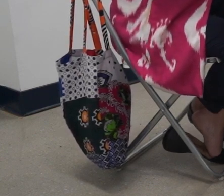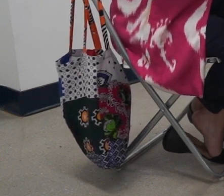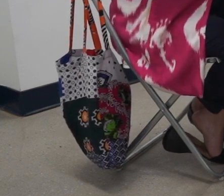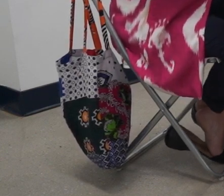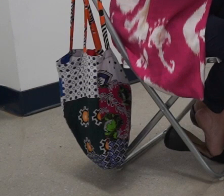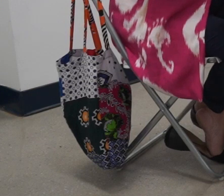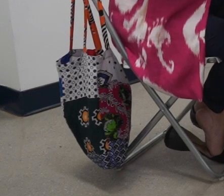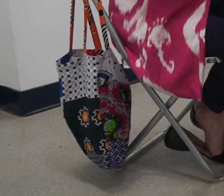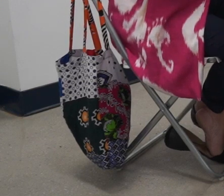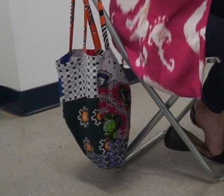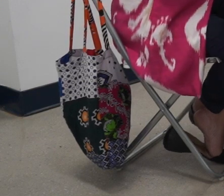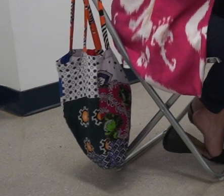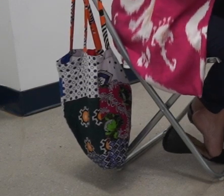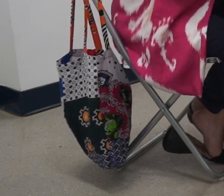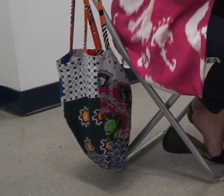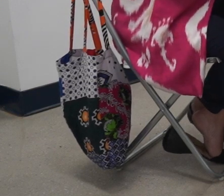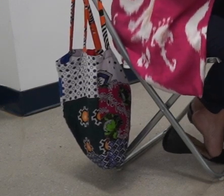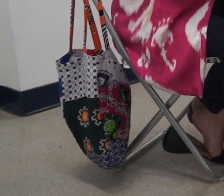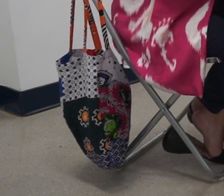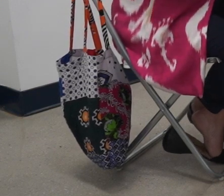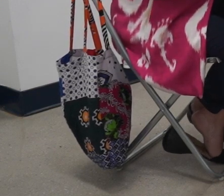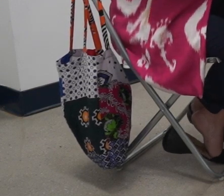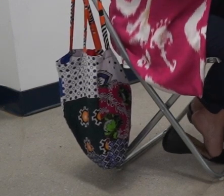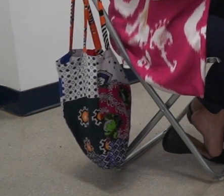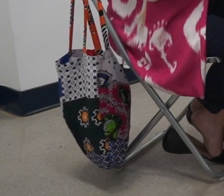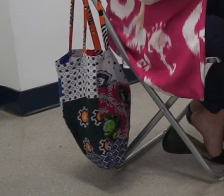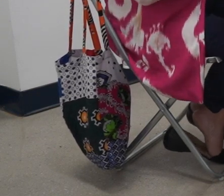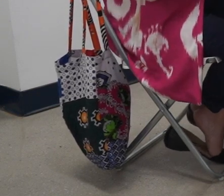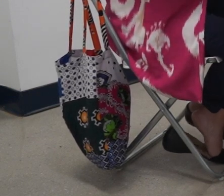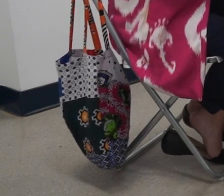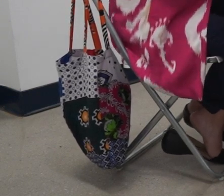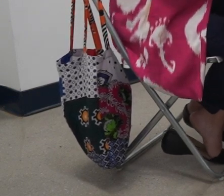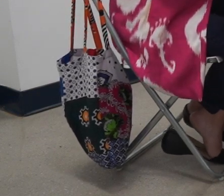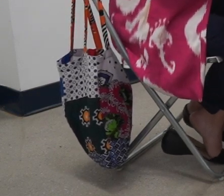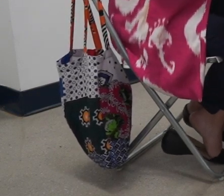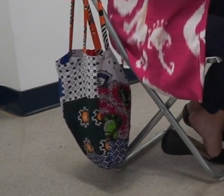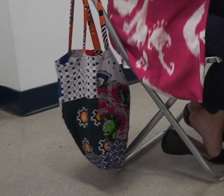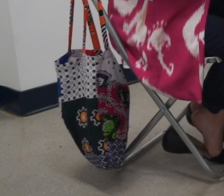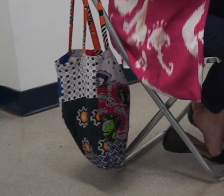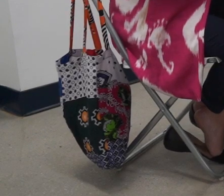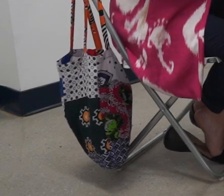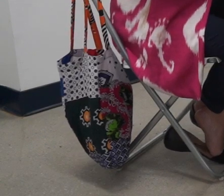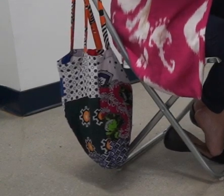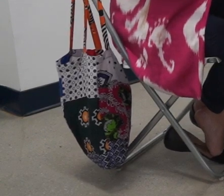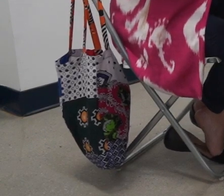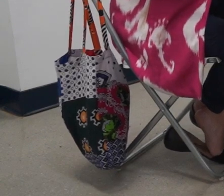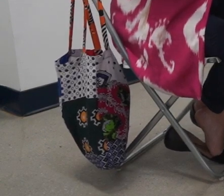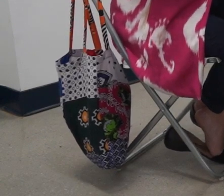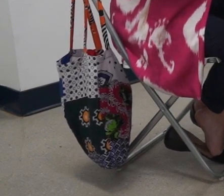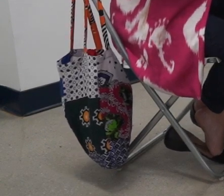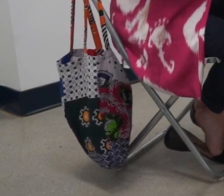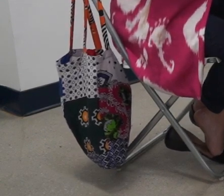to. That's really important, and there could be multiple communities, right? You started off talking when you had the moment of silence. You